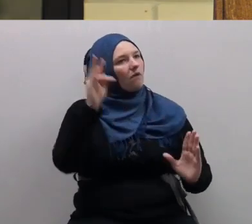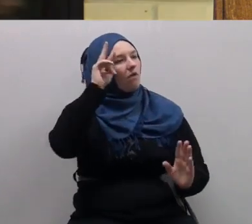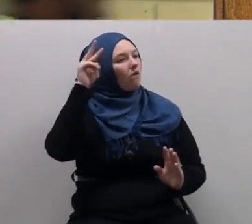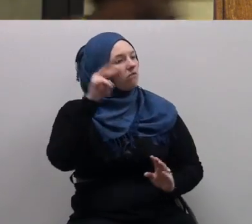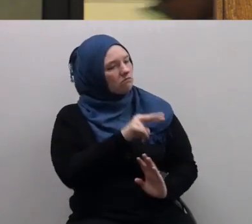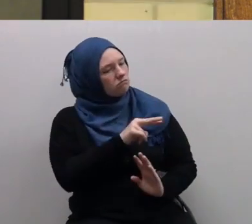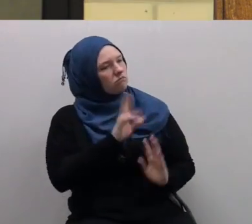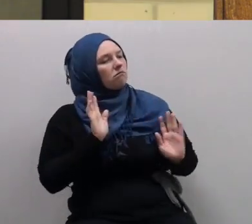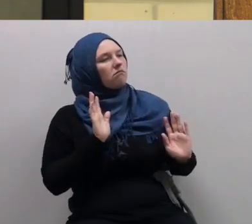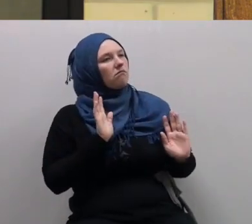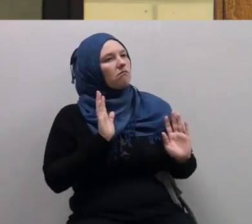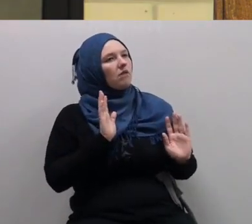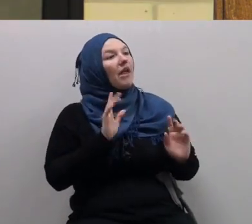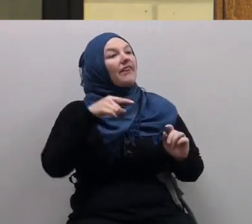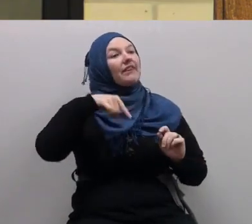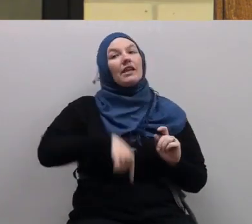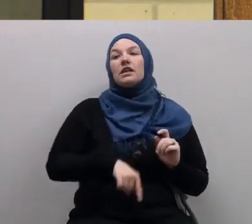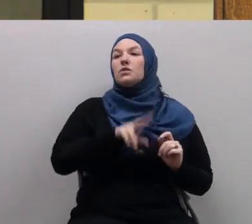This is an ummah